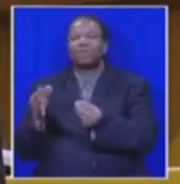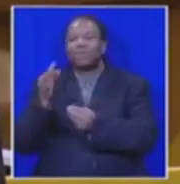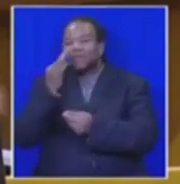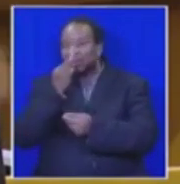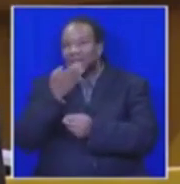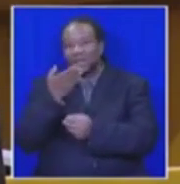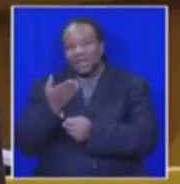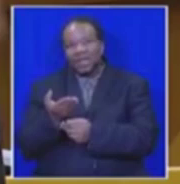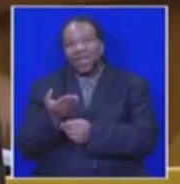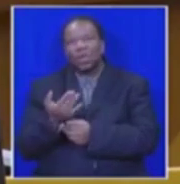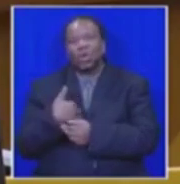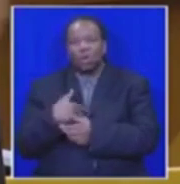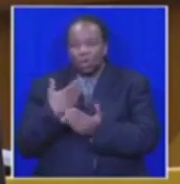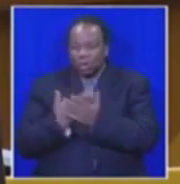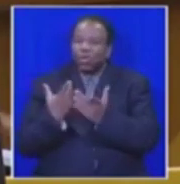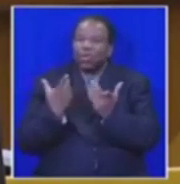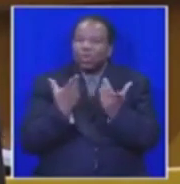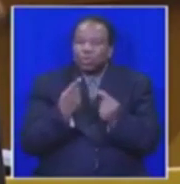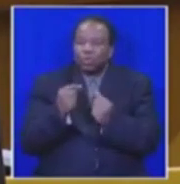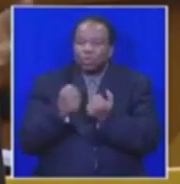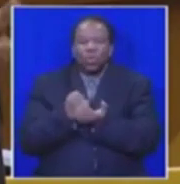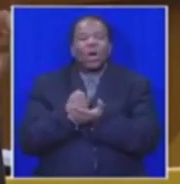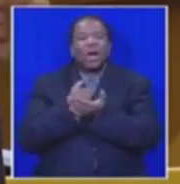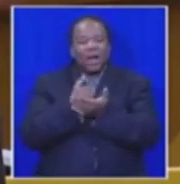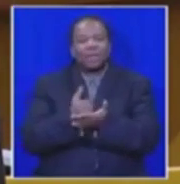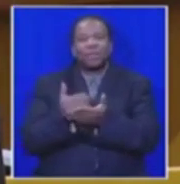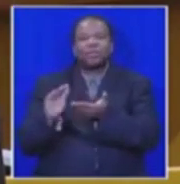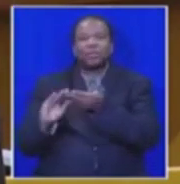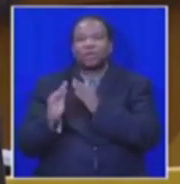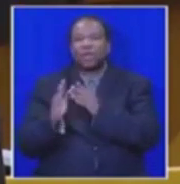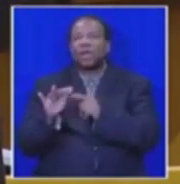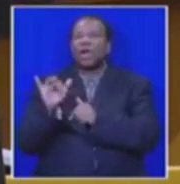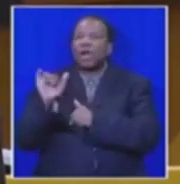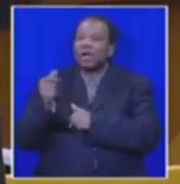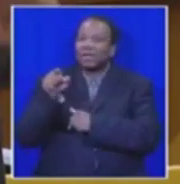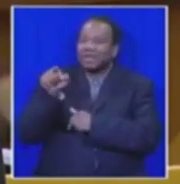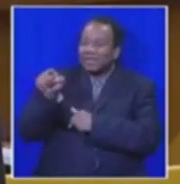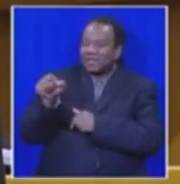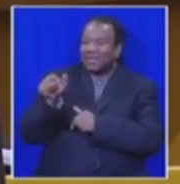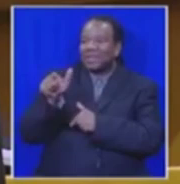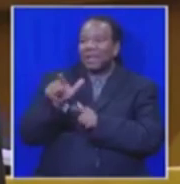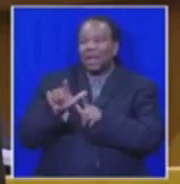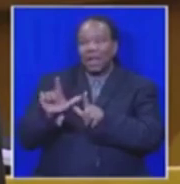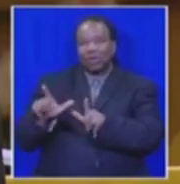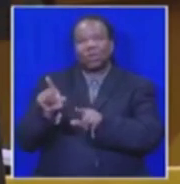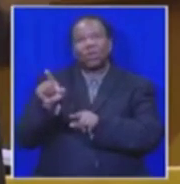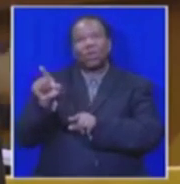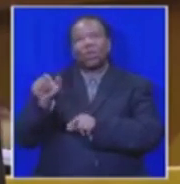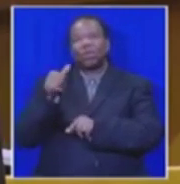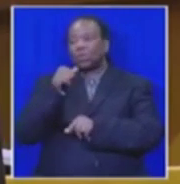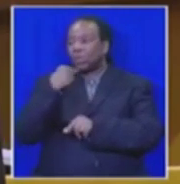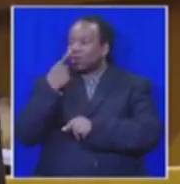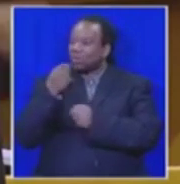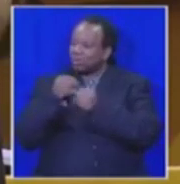parliament. What can we do to help our society? Speak in one language. I think when you were opening your remarks, you put it very